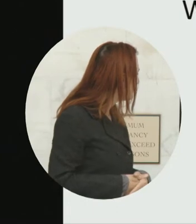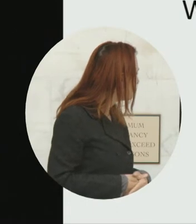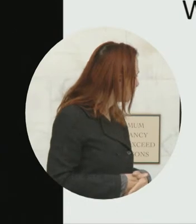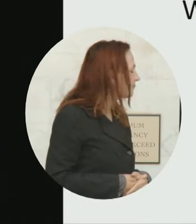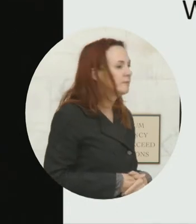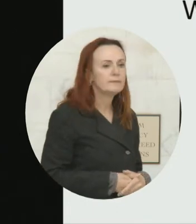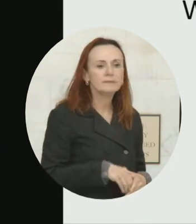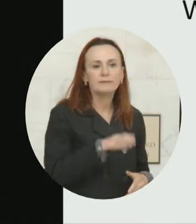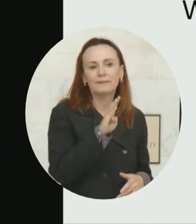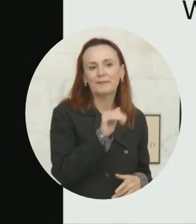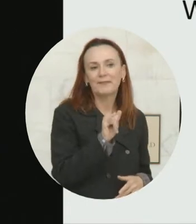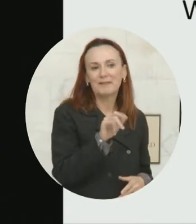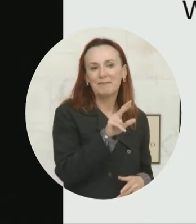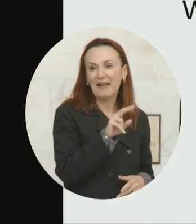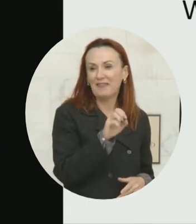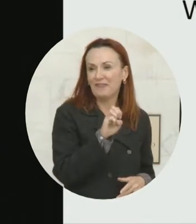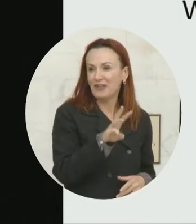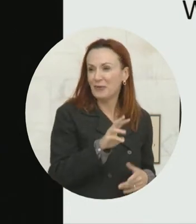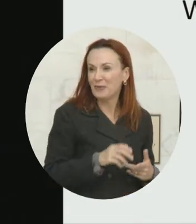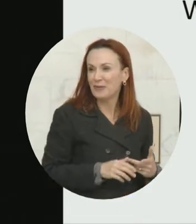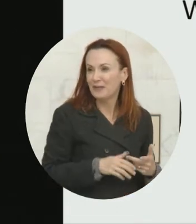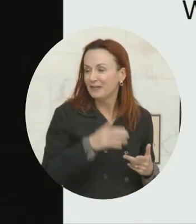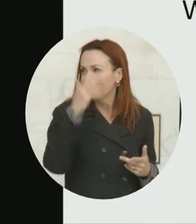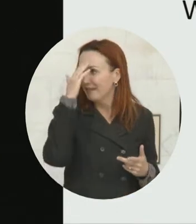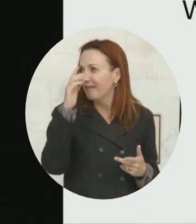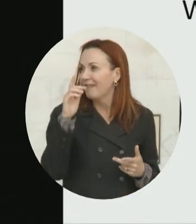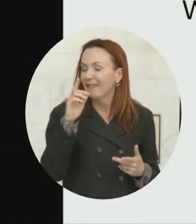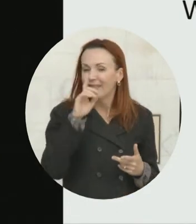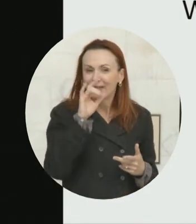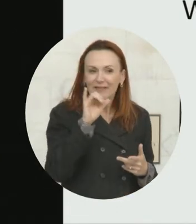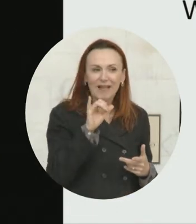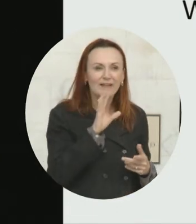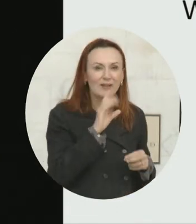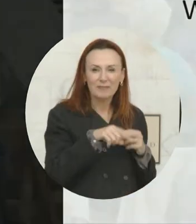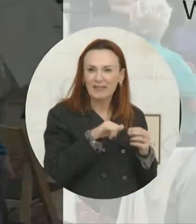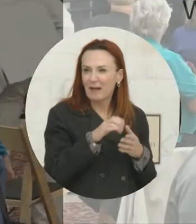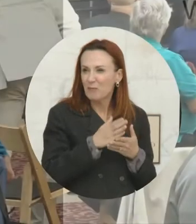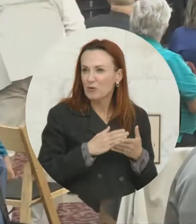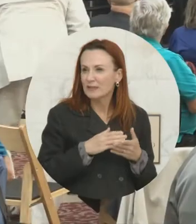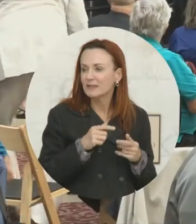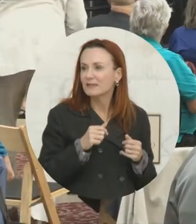Now we're in the Bayview. And G.L., want to come over here take a quick second and just talk about this portion of it?